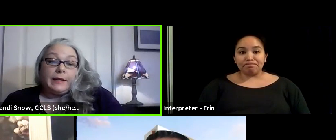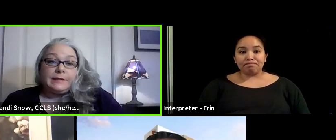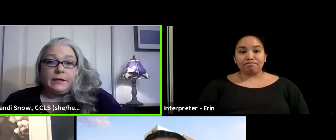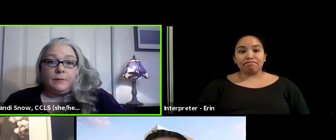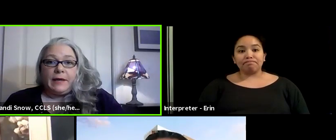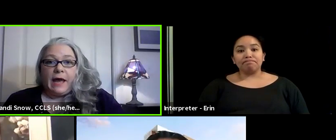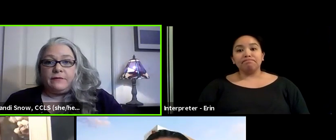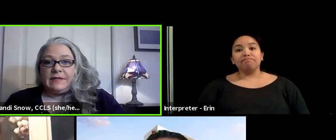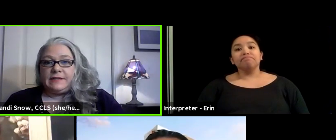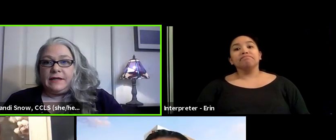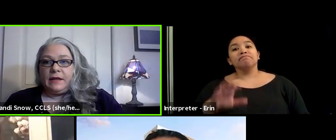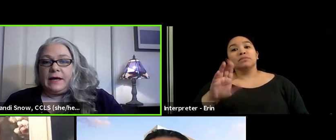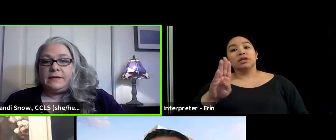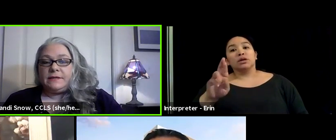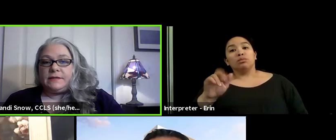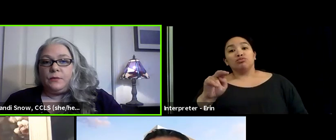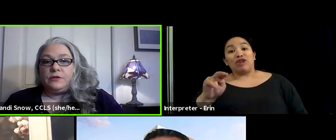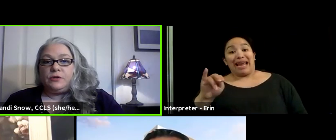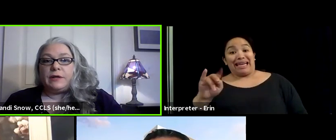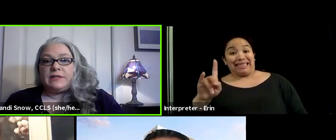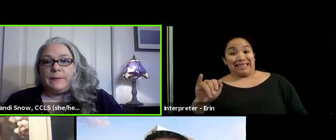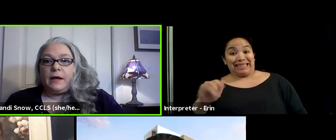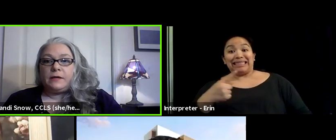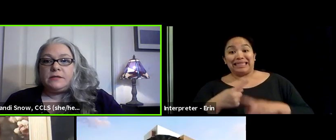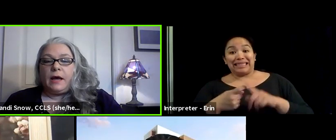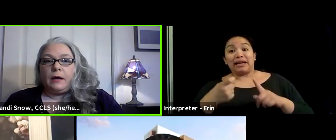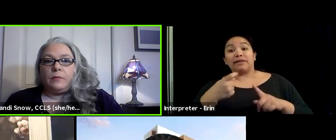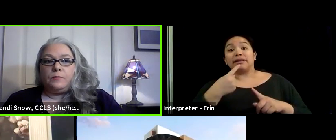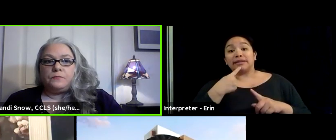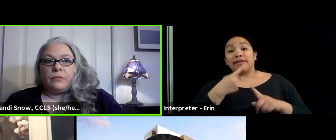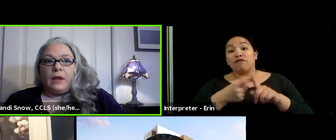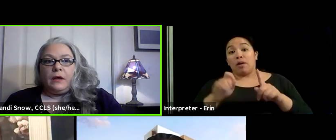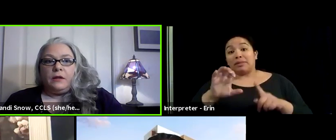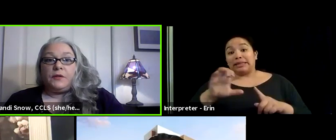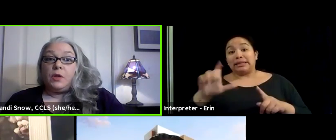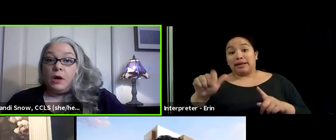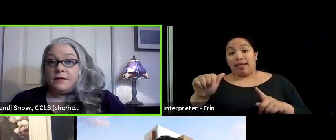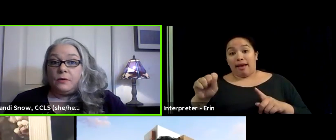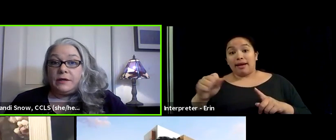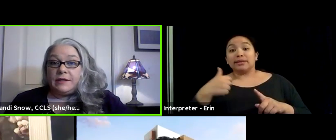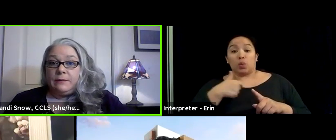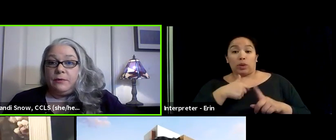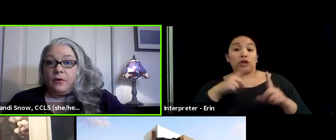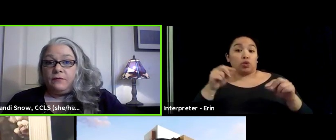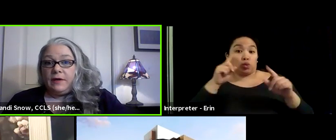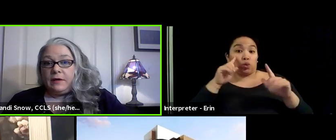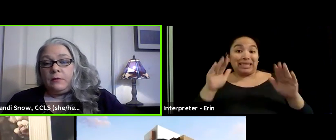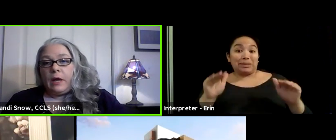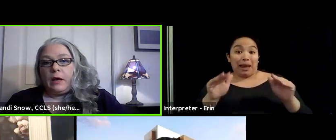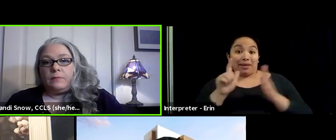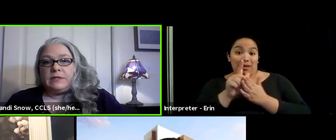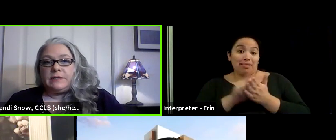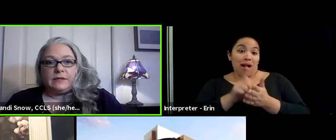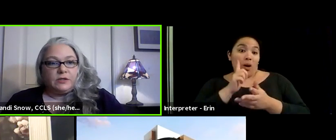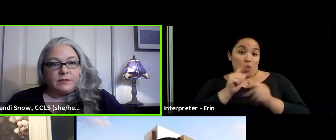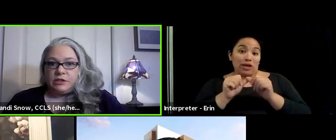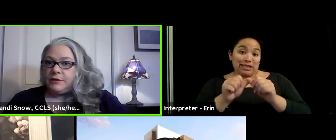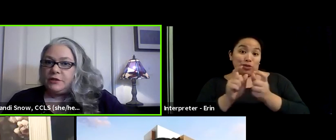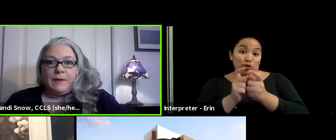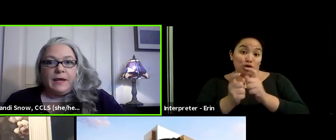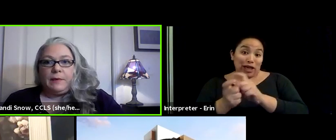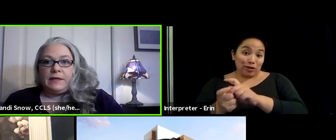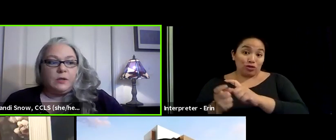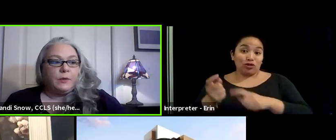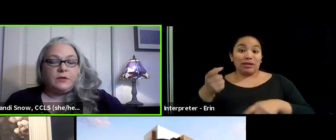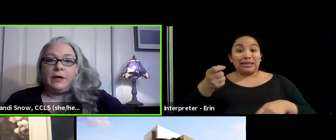And what I can say on behalf of CCLS is that we do expect that the law is going to keep evolving. Decisions that